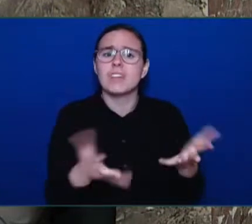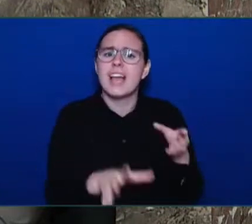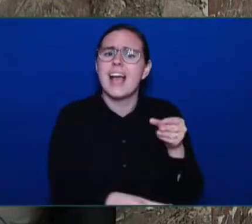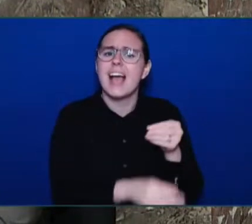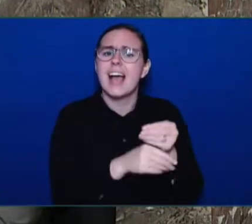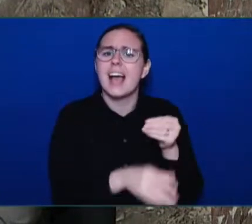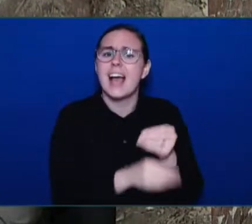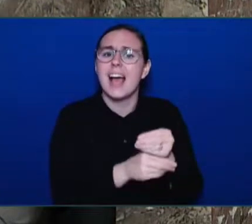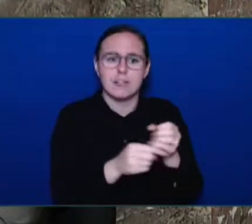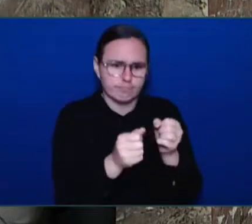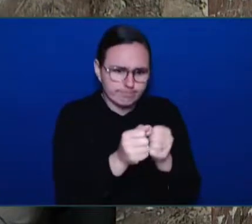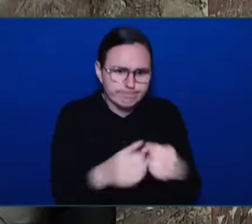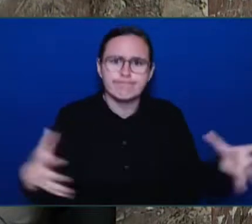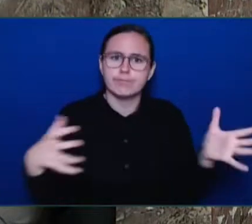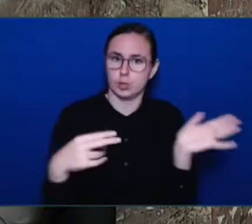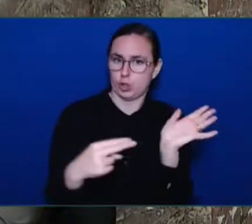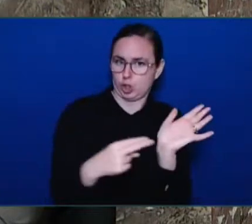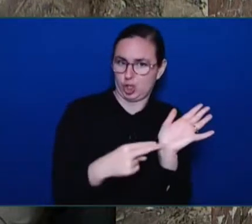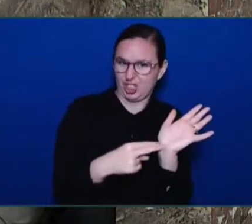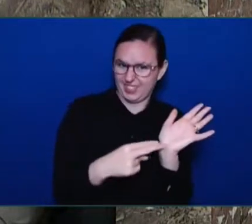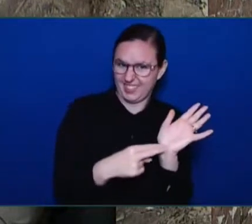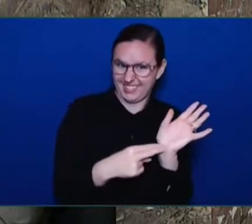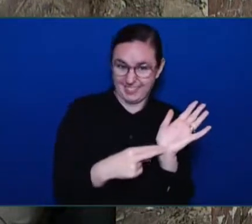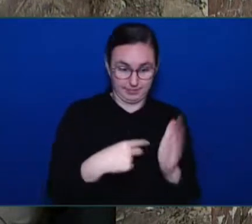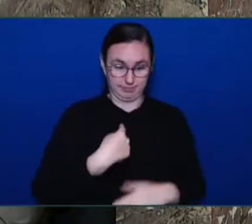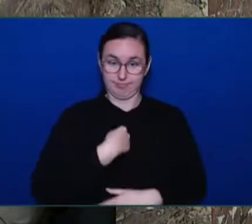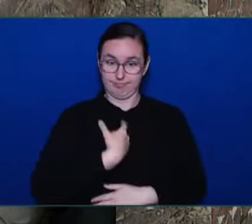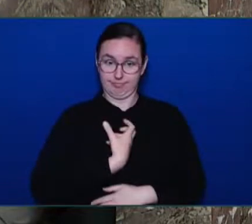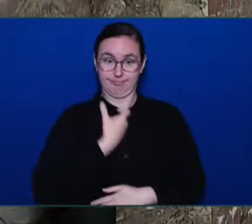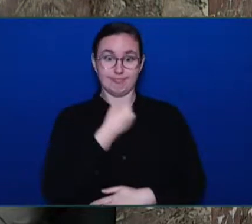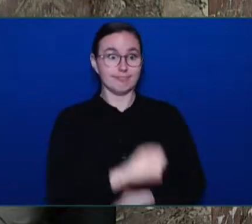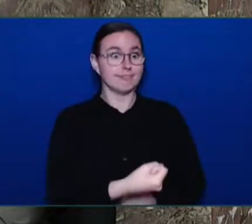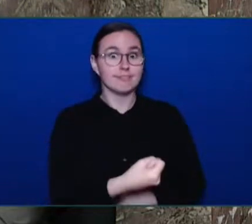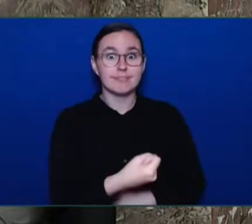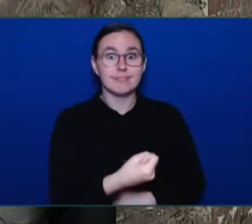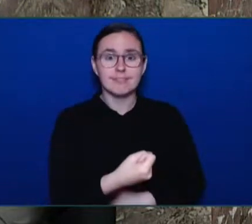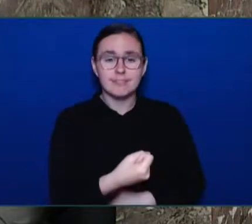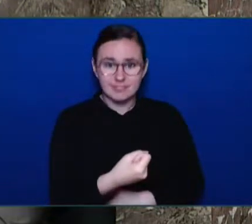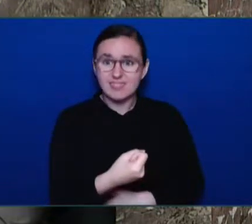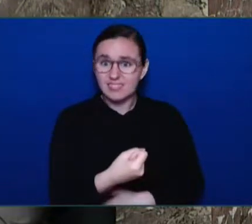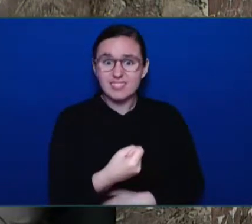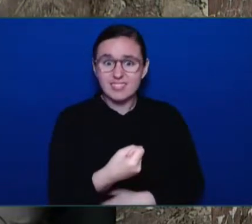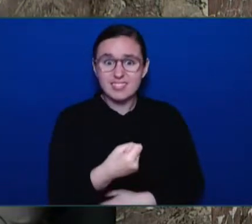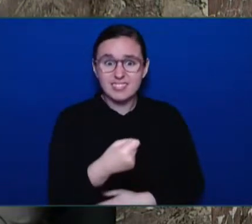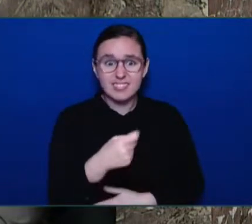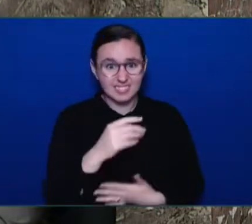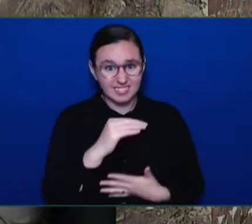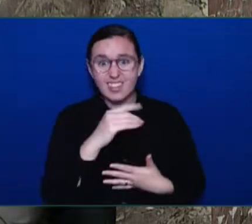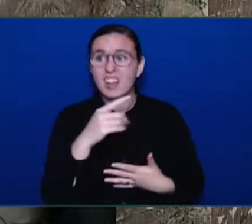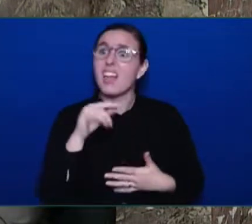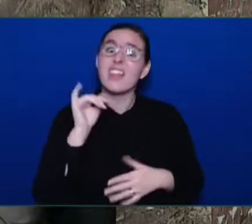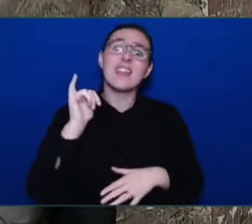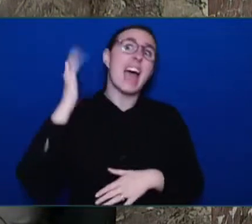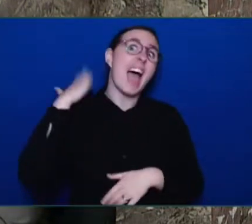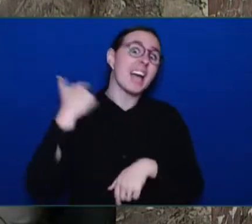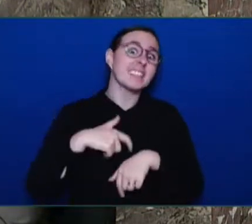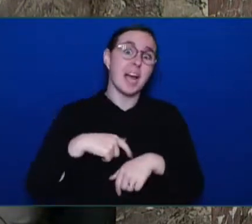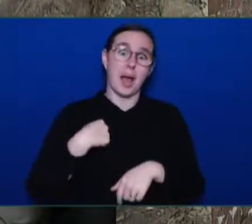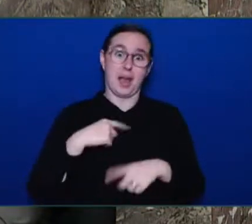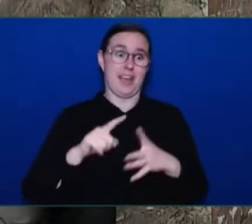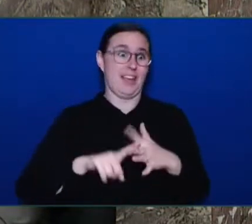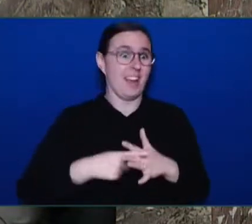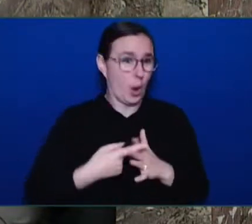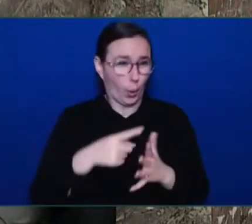were last in Canada in nurse practitioners. We were 10th in Canada in registered nurses. We had fewer nurses, believe it or